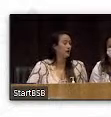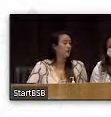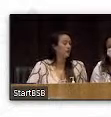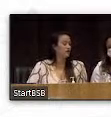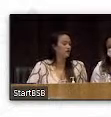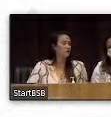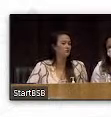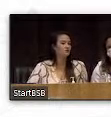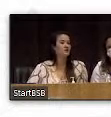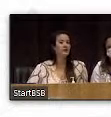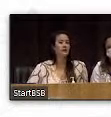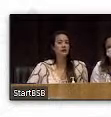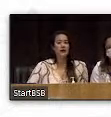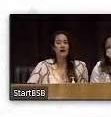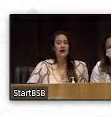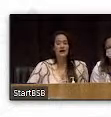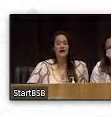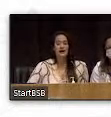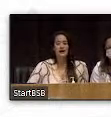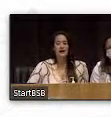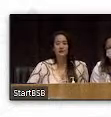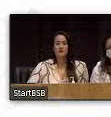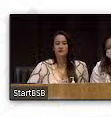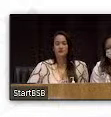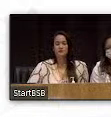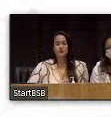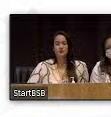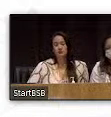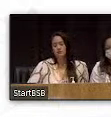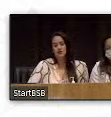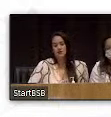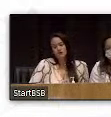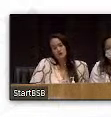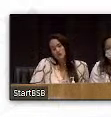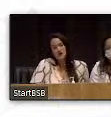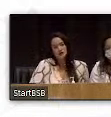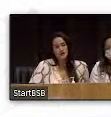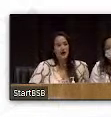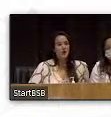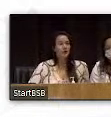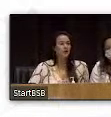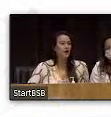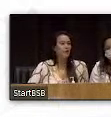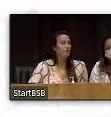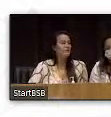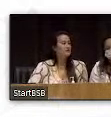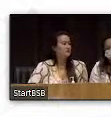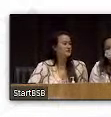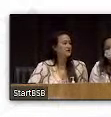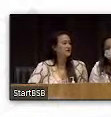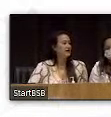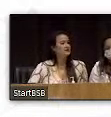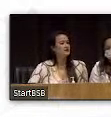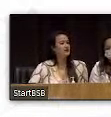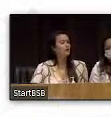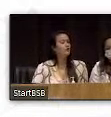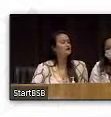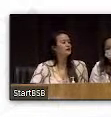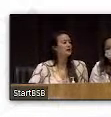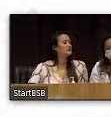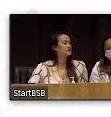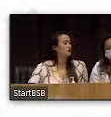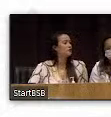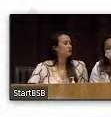complications due to COVID or other disease. We have a general hospital, and